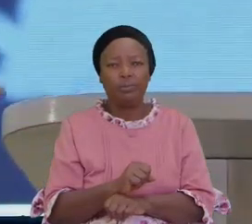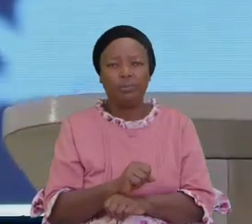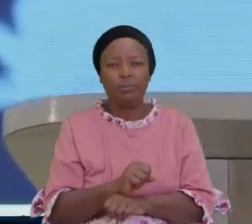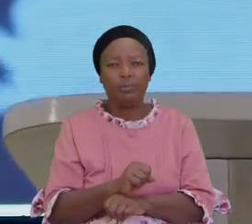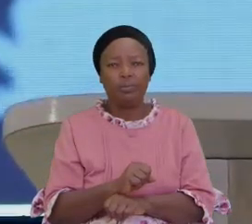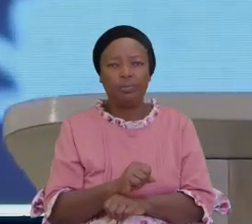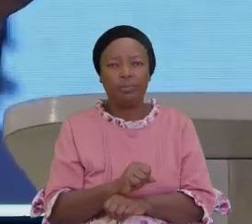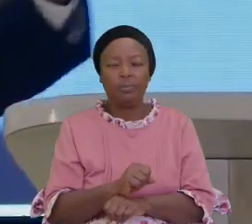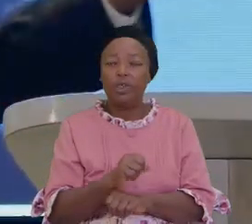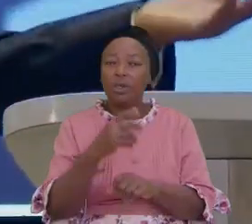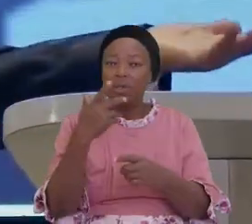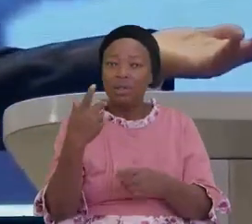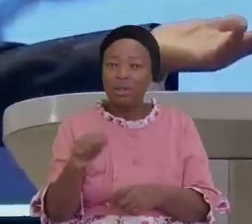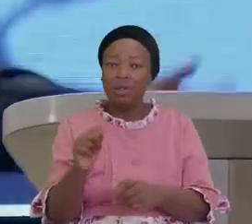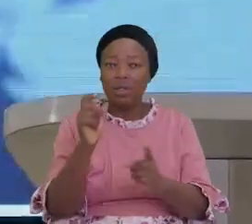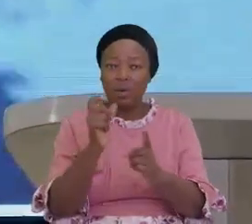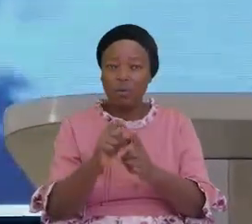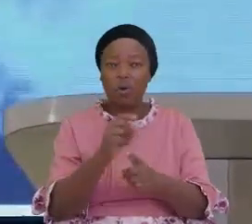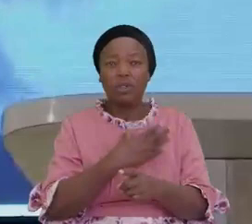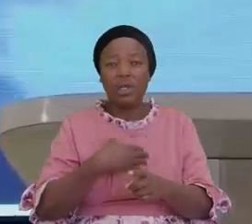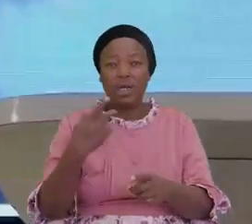The word and the spirit.